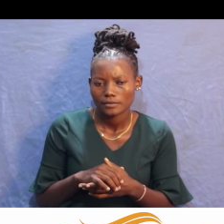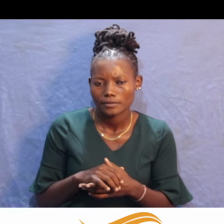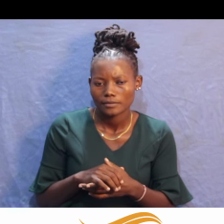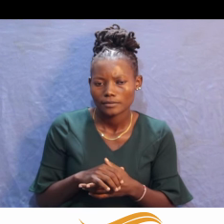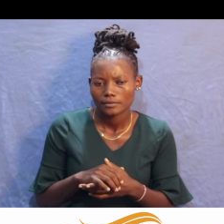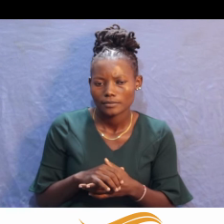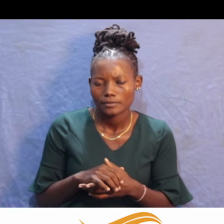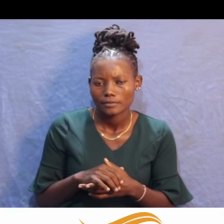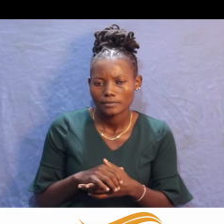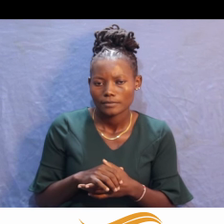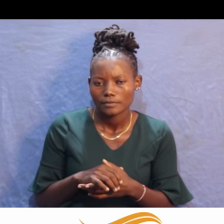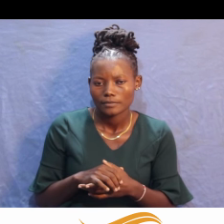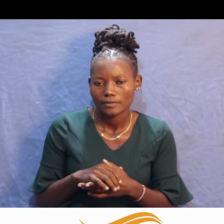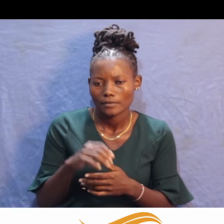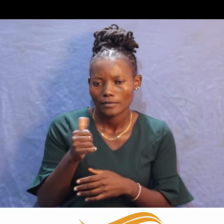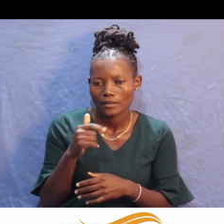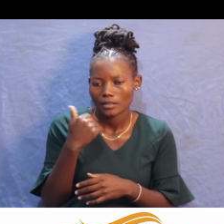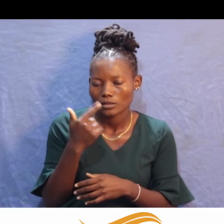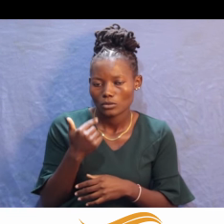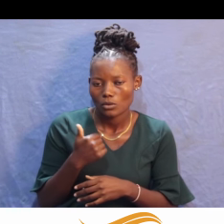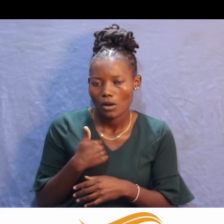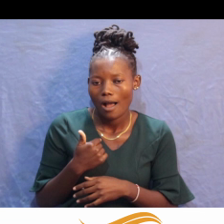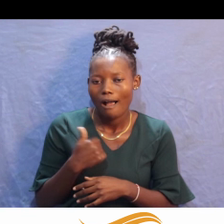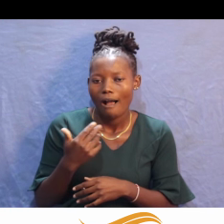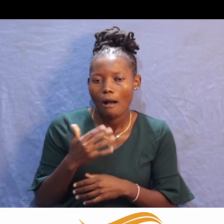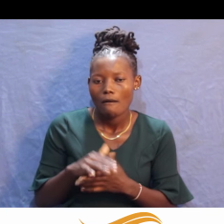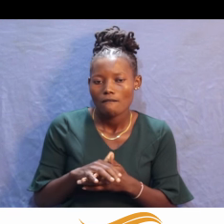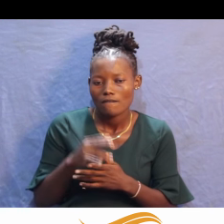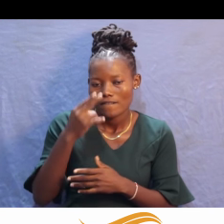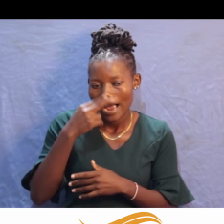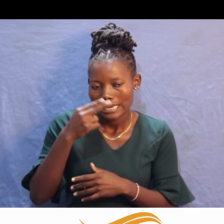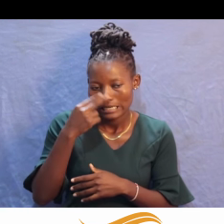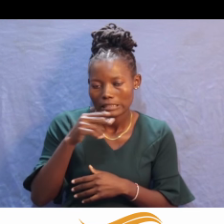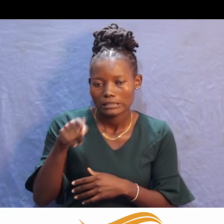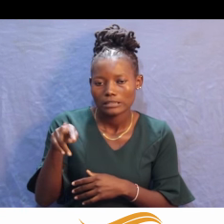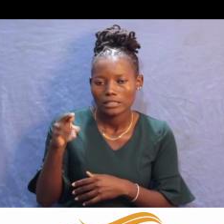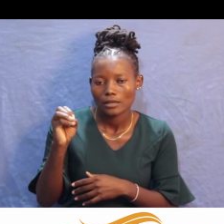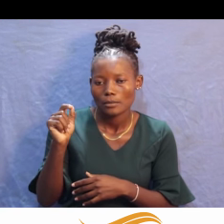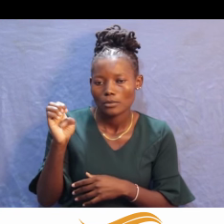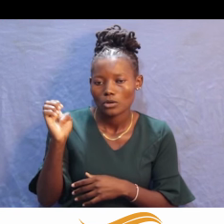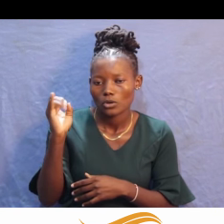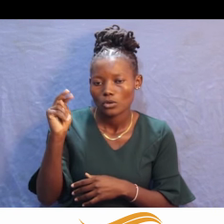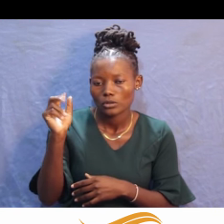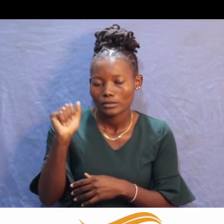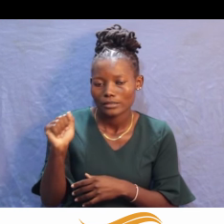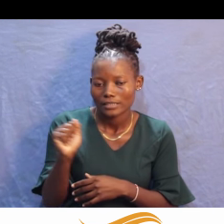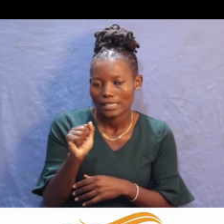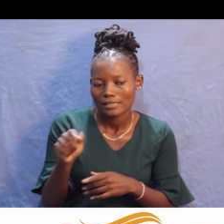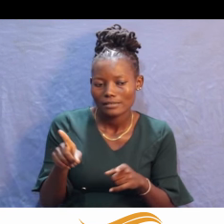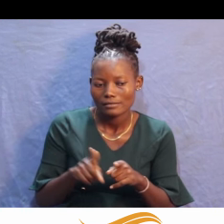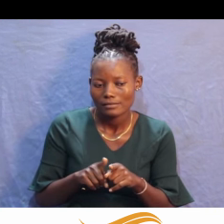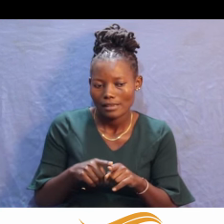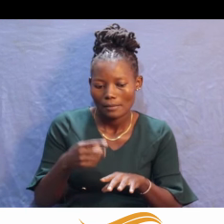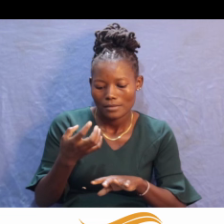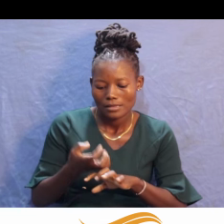cardiopulmonary physiology and muscle physiology, and proteins in the muscle and the ability of the muscle to utilize